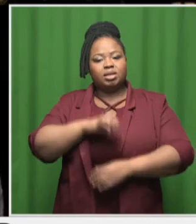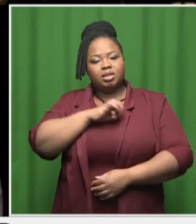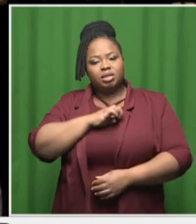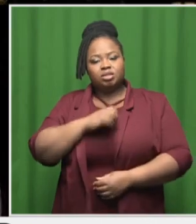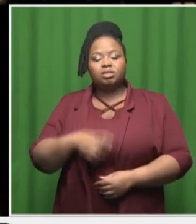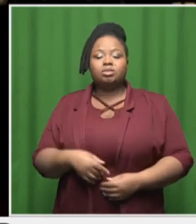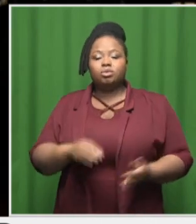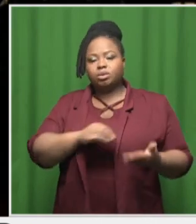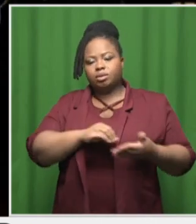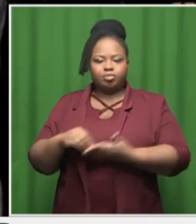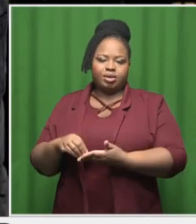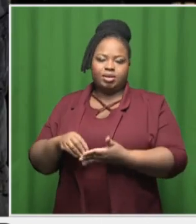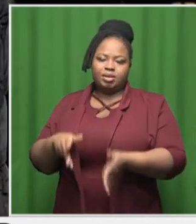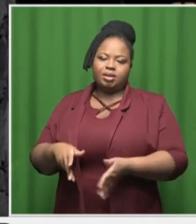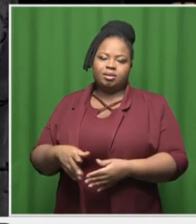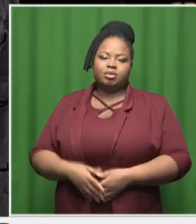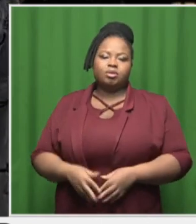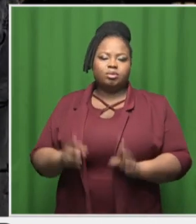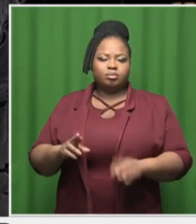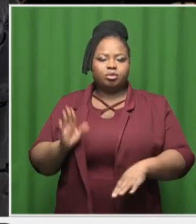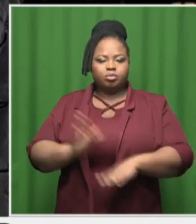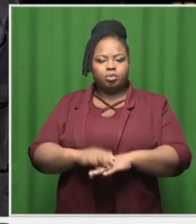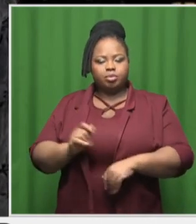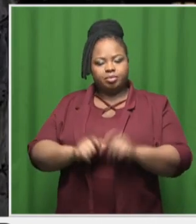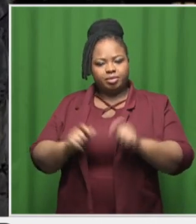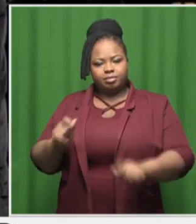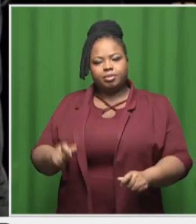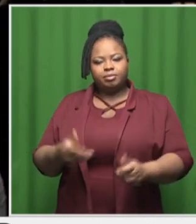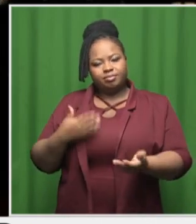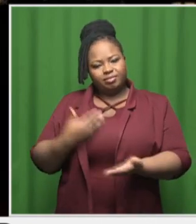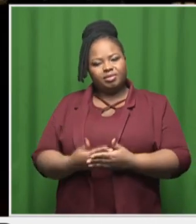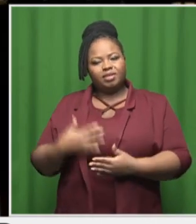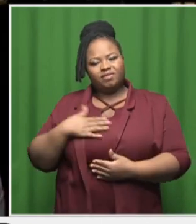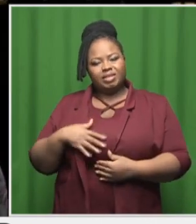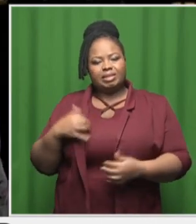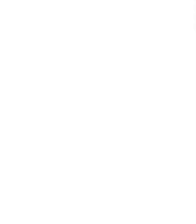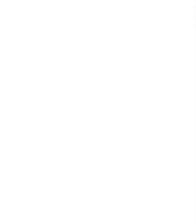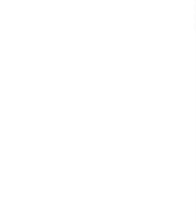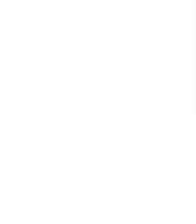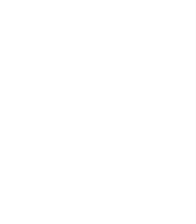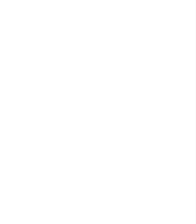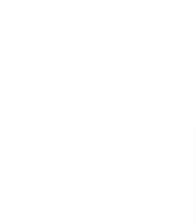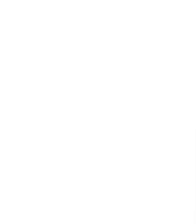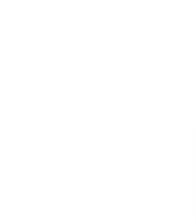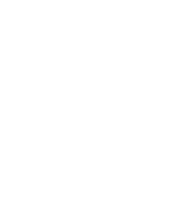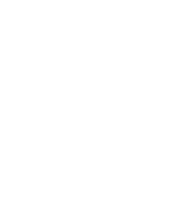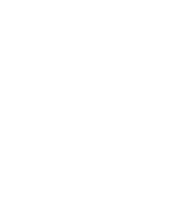We're certainly bringing it, but we're hoping that more and more people kind of feel the excitement. Indeed.